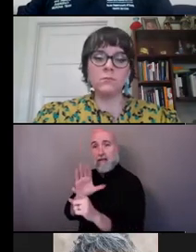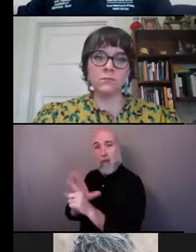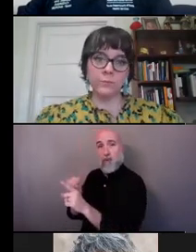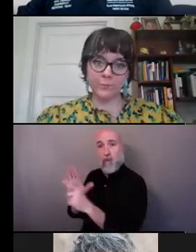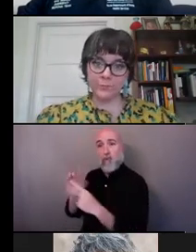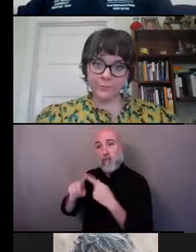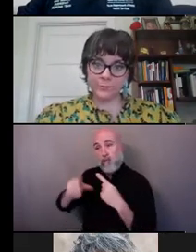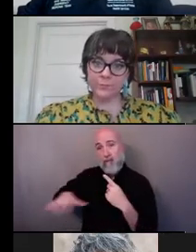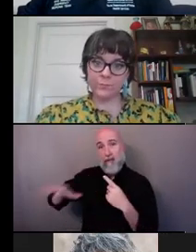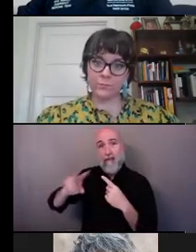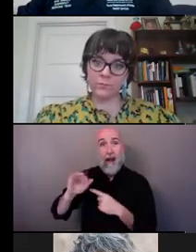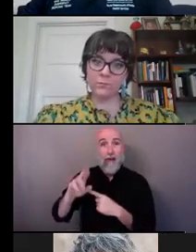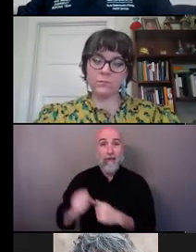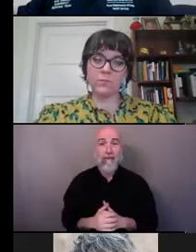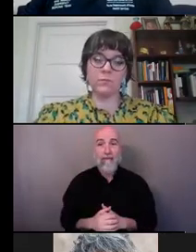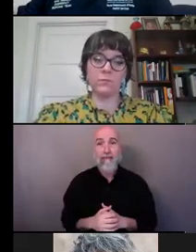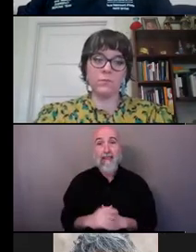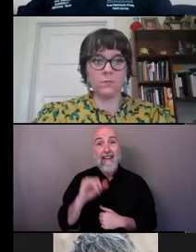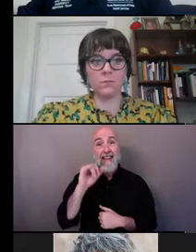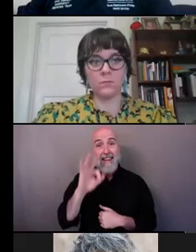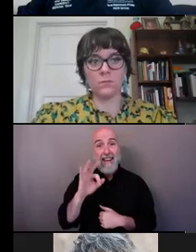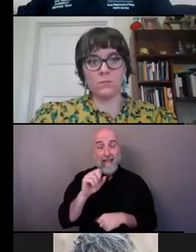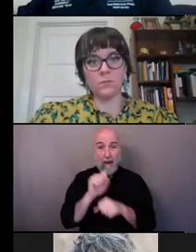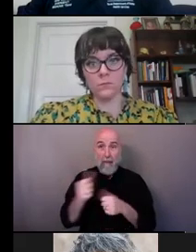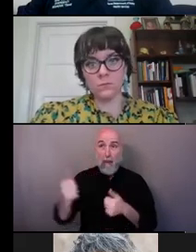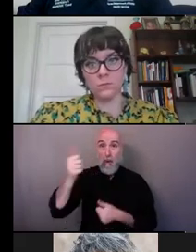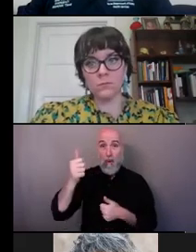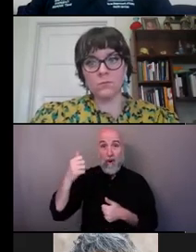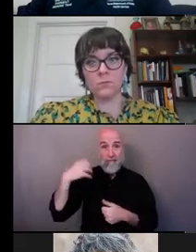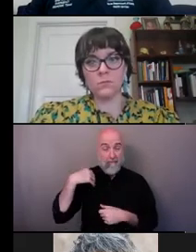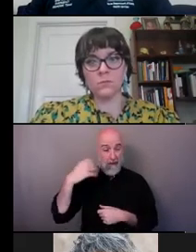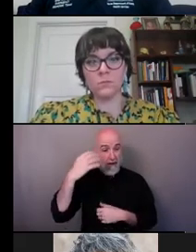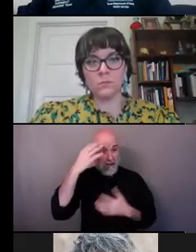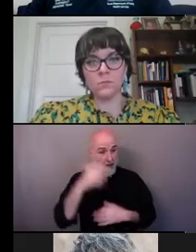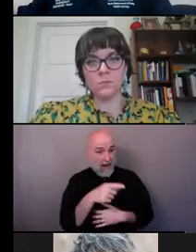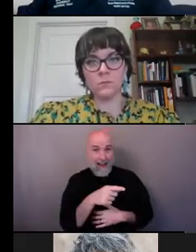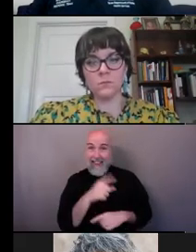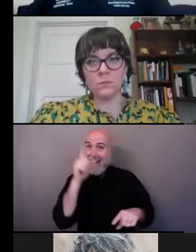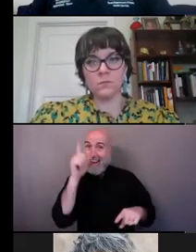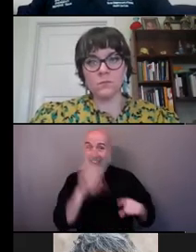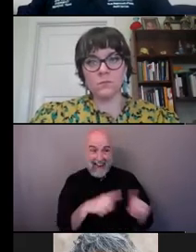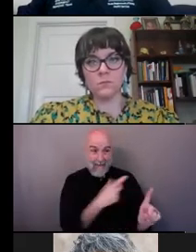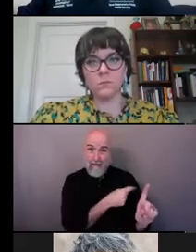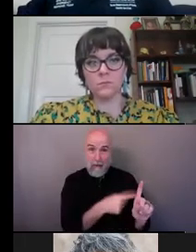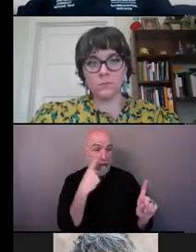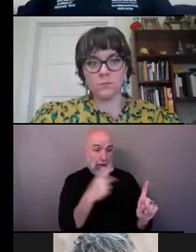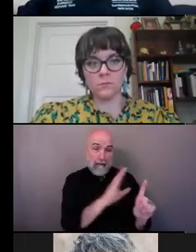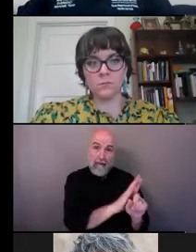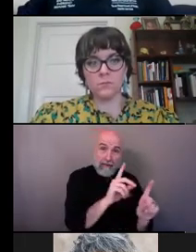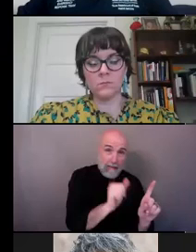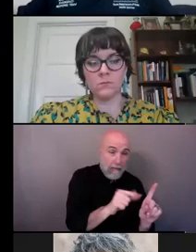at the work site. If an employer determines that an individual who cannot be vaccinated due to